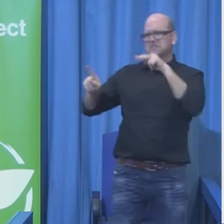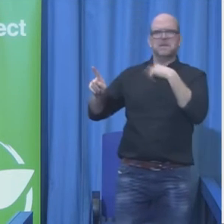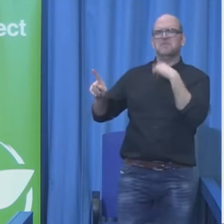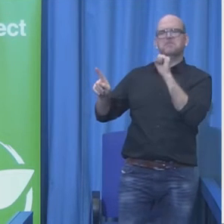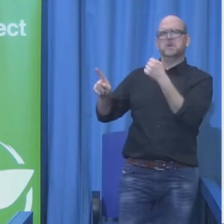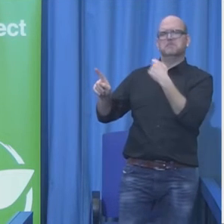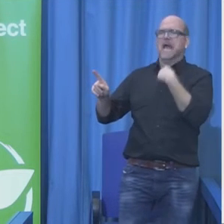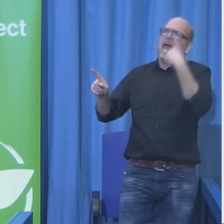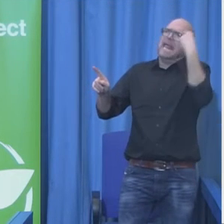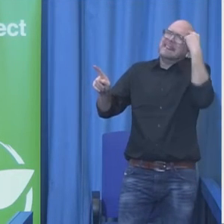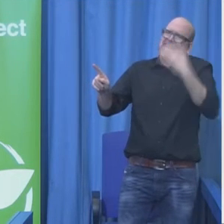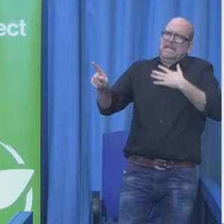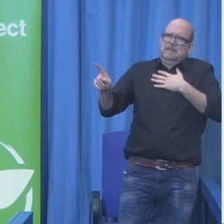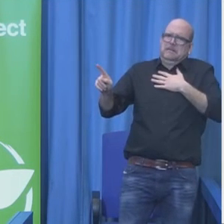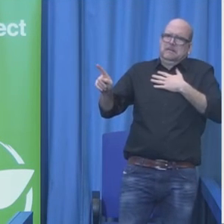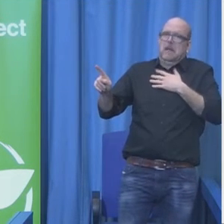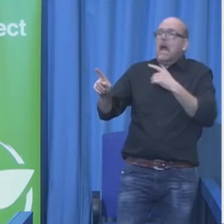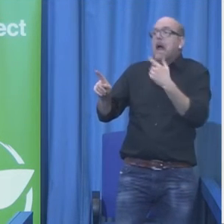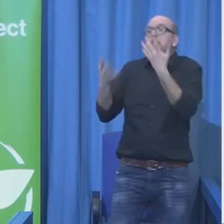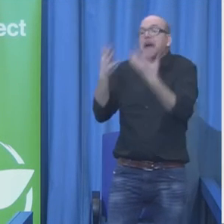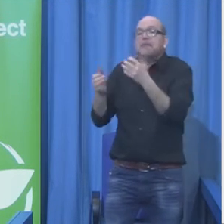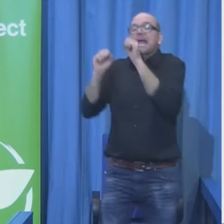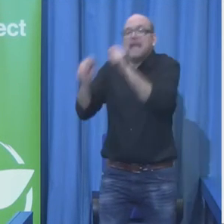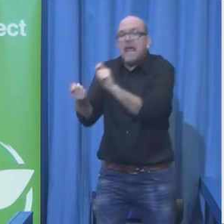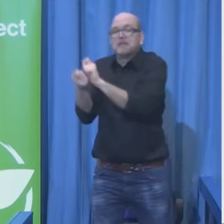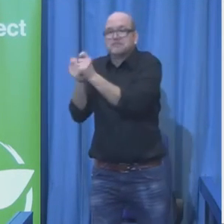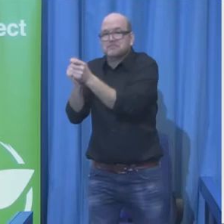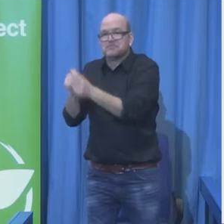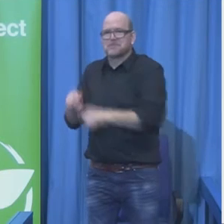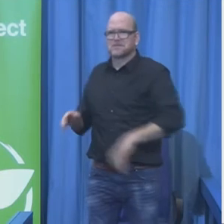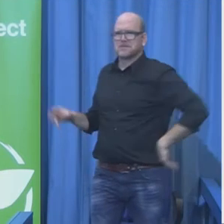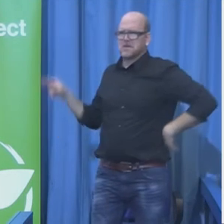Okay, some young skepticism about the committees, which